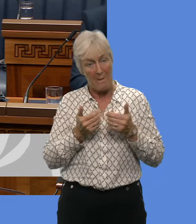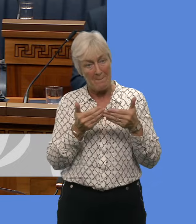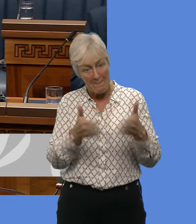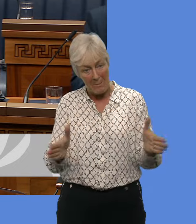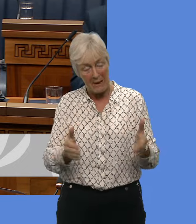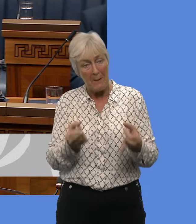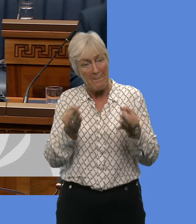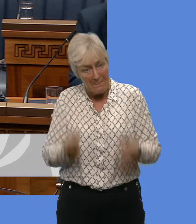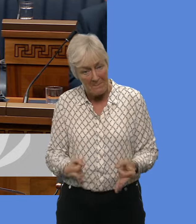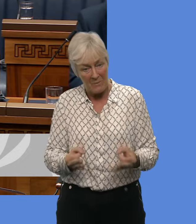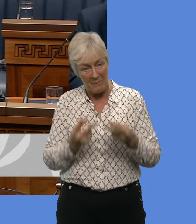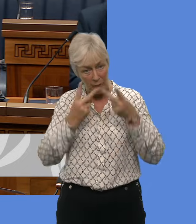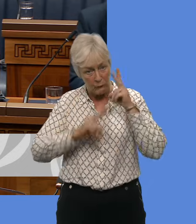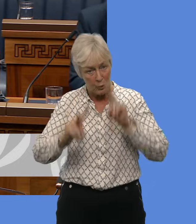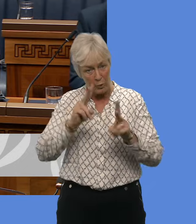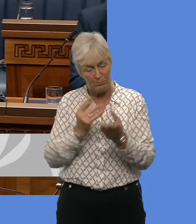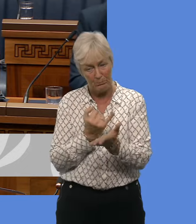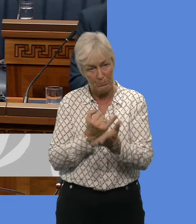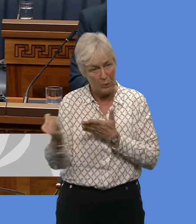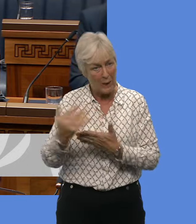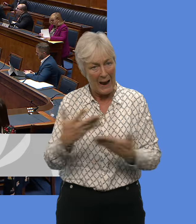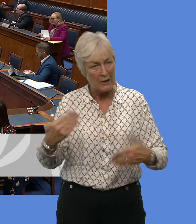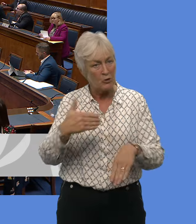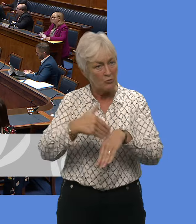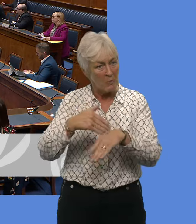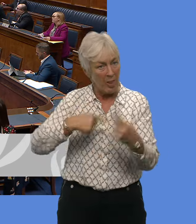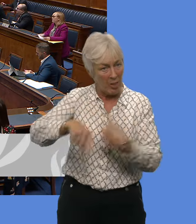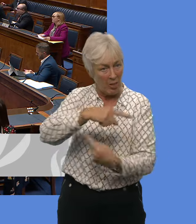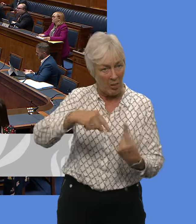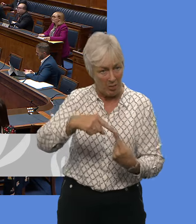view against all terrorism or paramilitary activity.